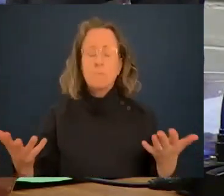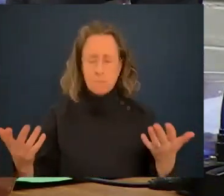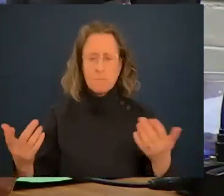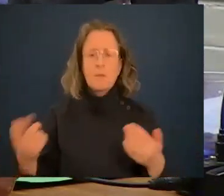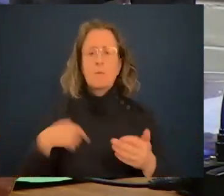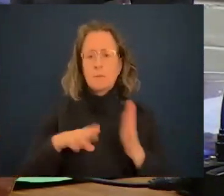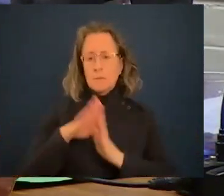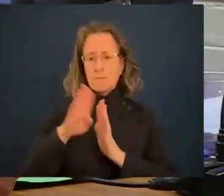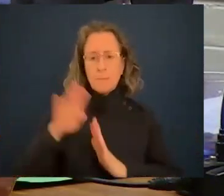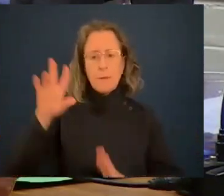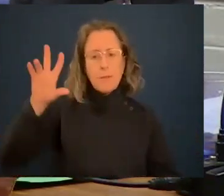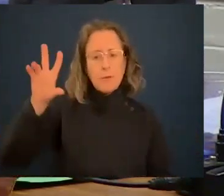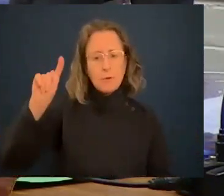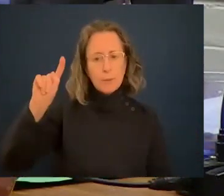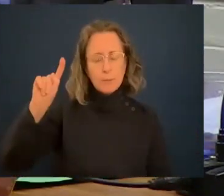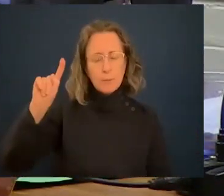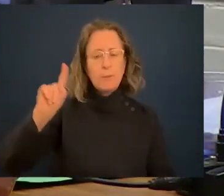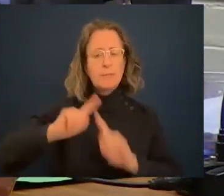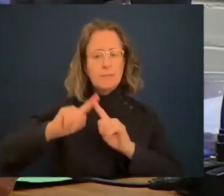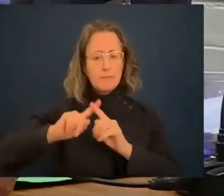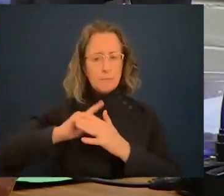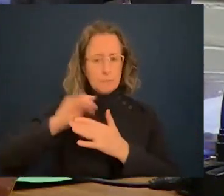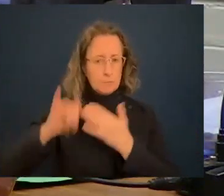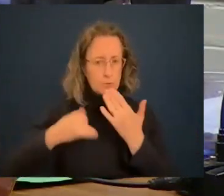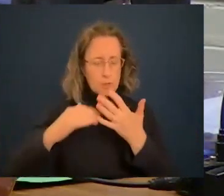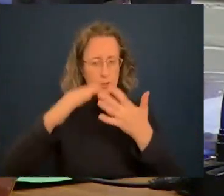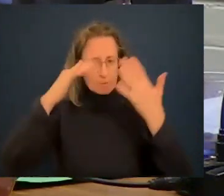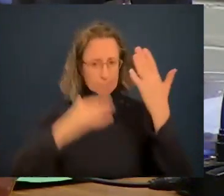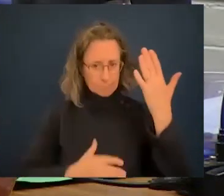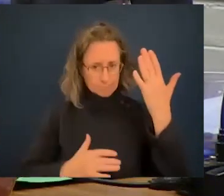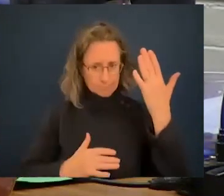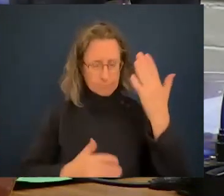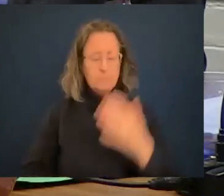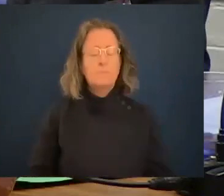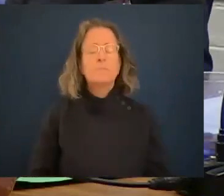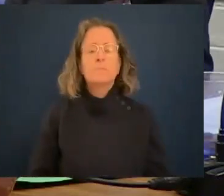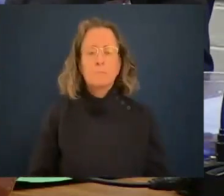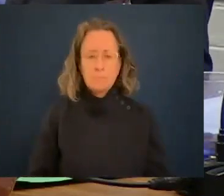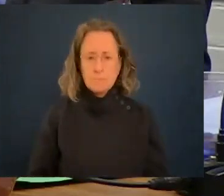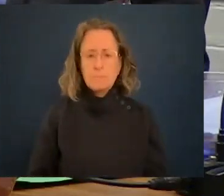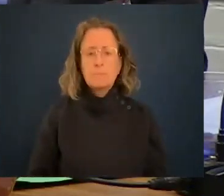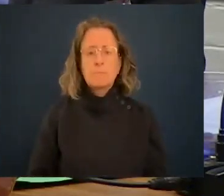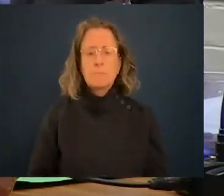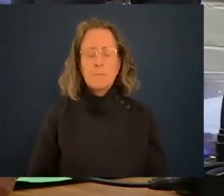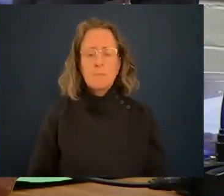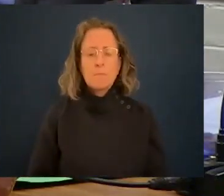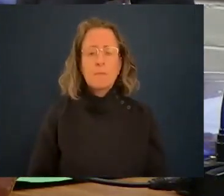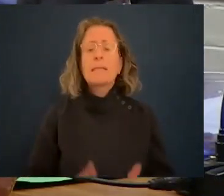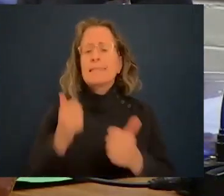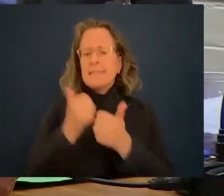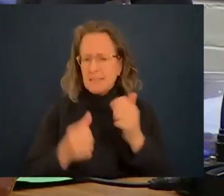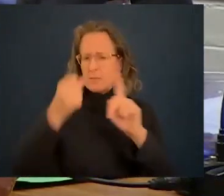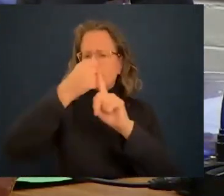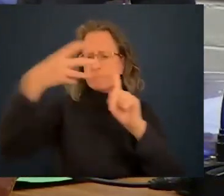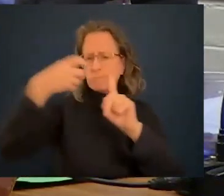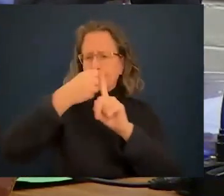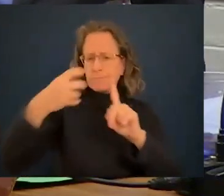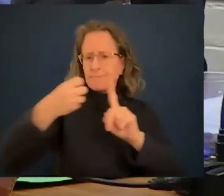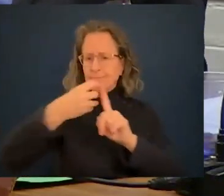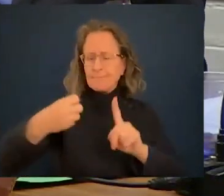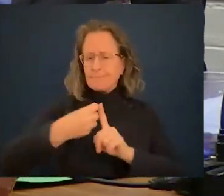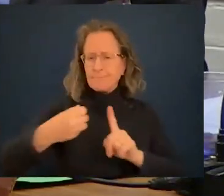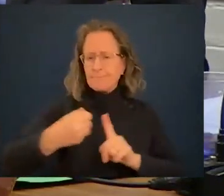31 projects that our staff recommended and we provided information about each of those uh